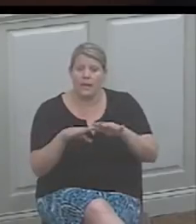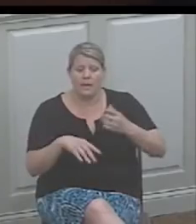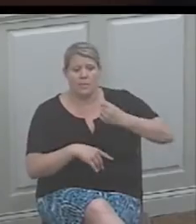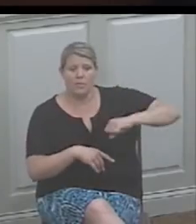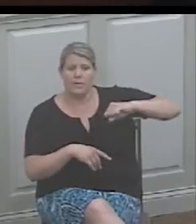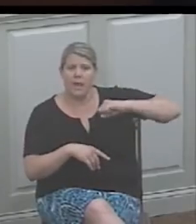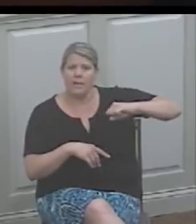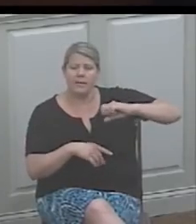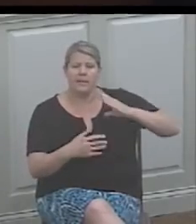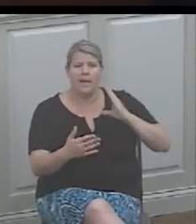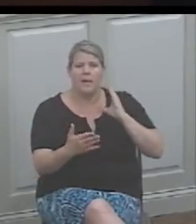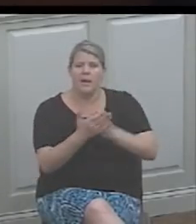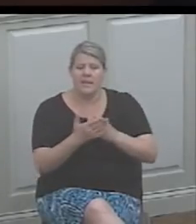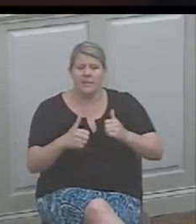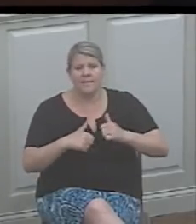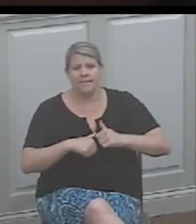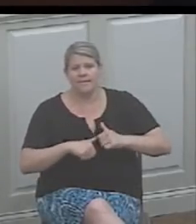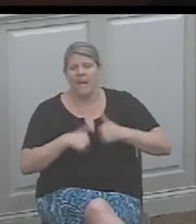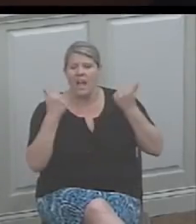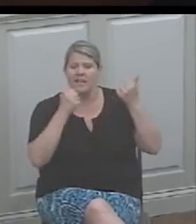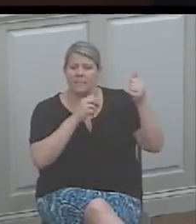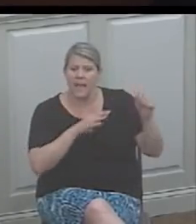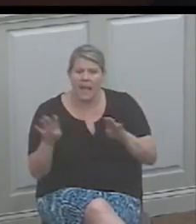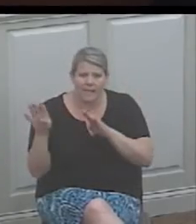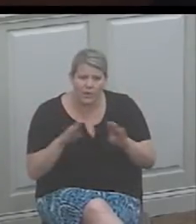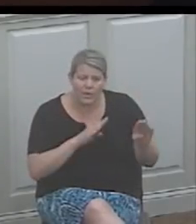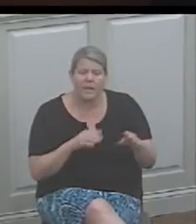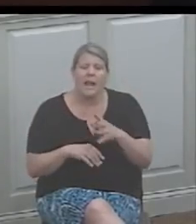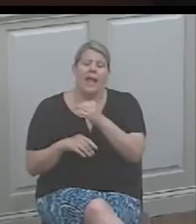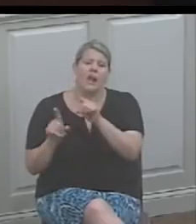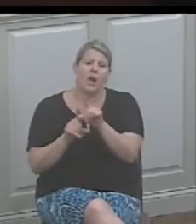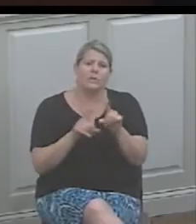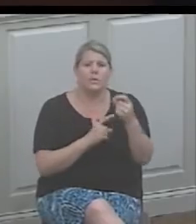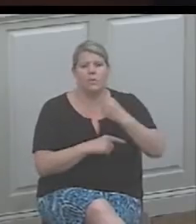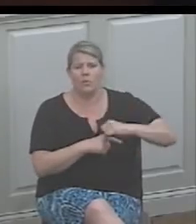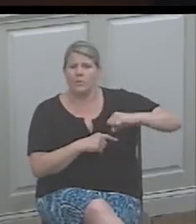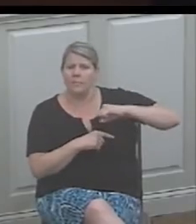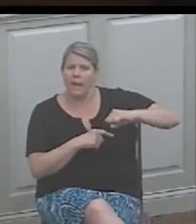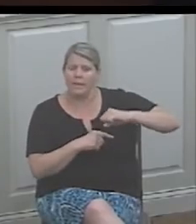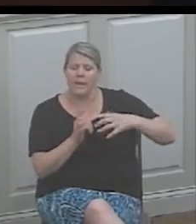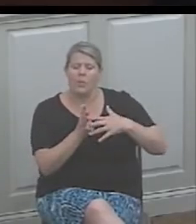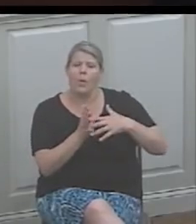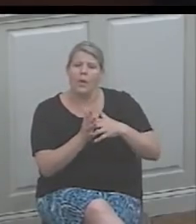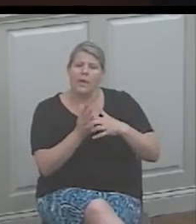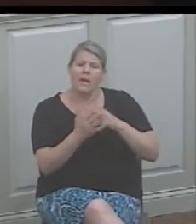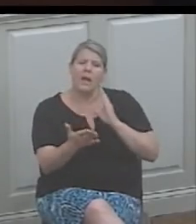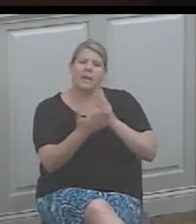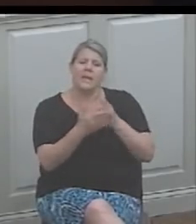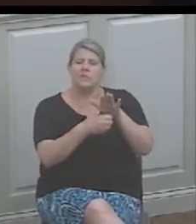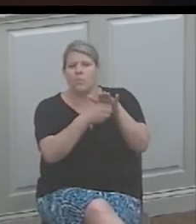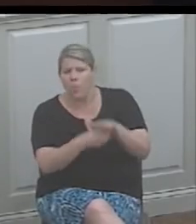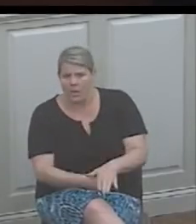disorder, and by protecting the innocent against deception and the weak against oppression. And whereas the men and women of